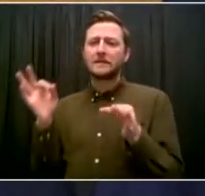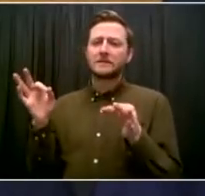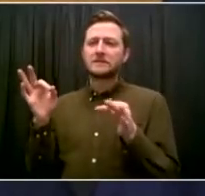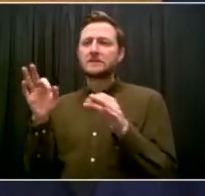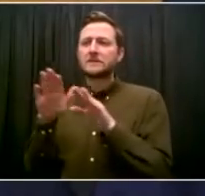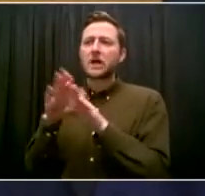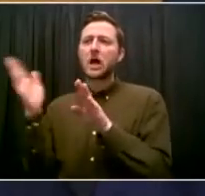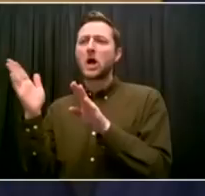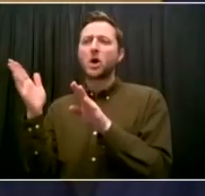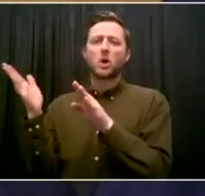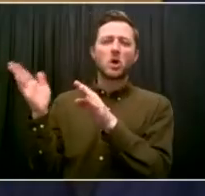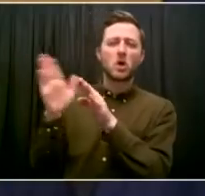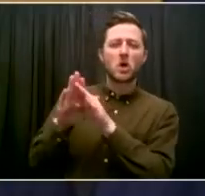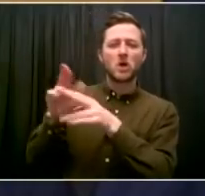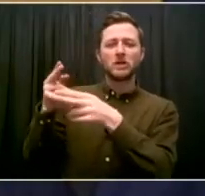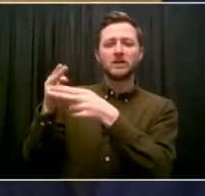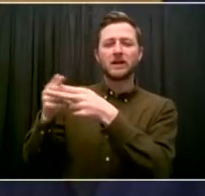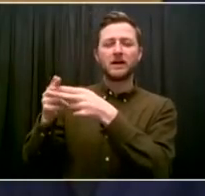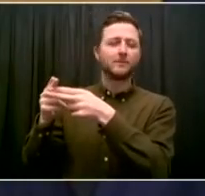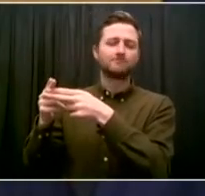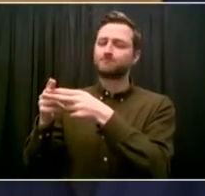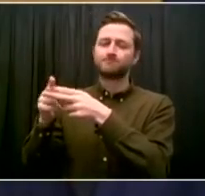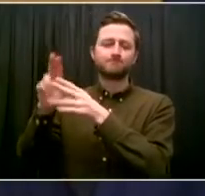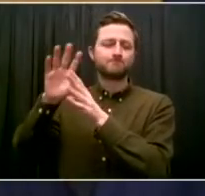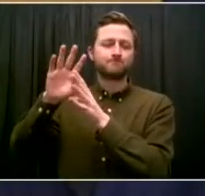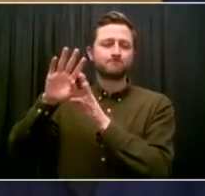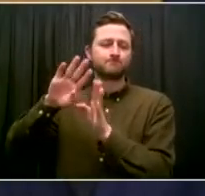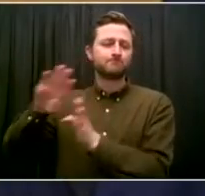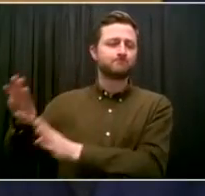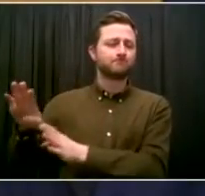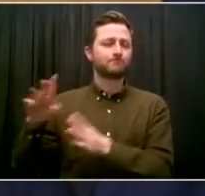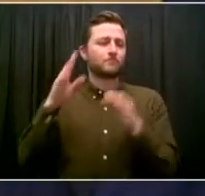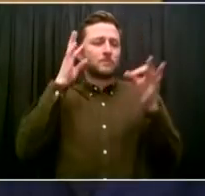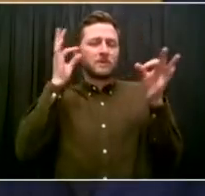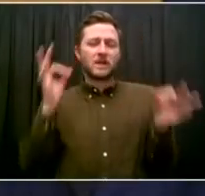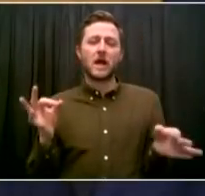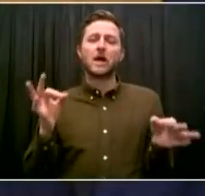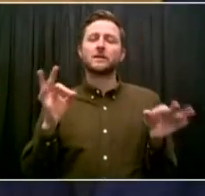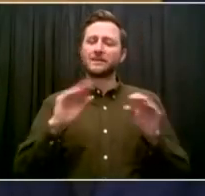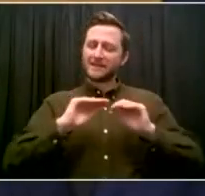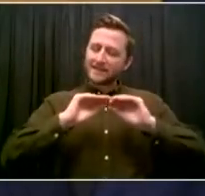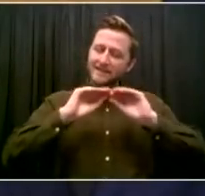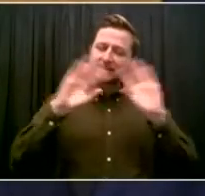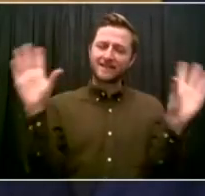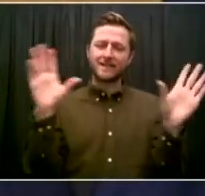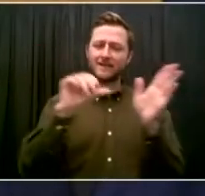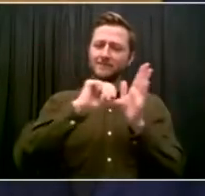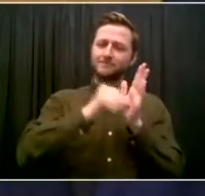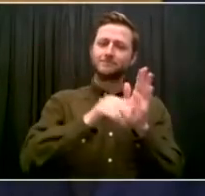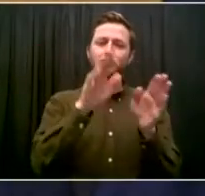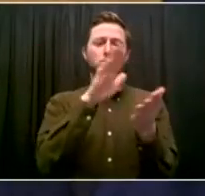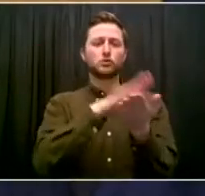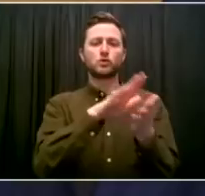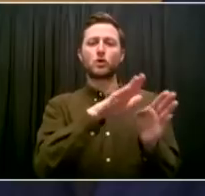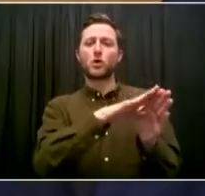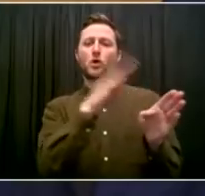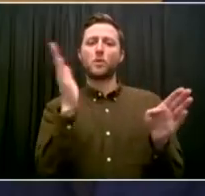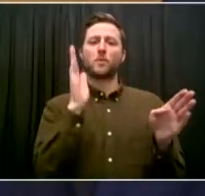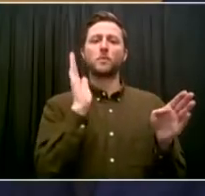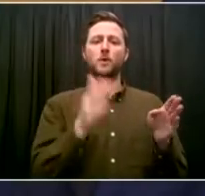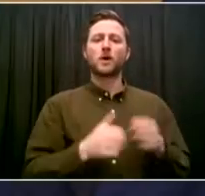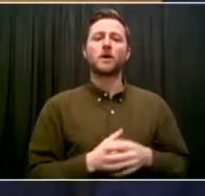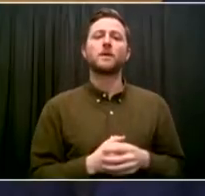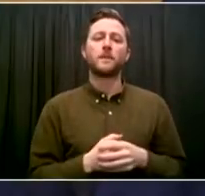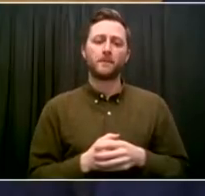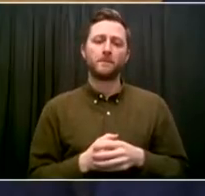the uncertainty that we have viewed previously. We were very clear our schools were going to remain open, and